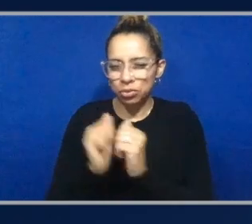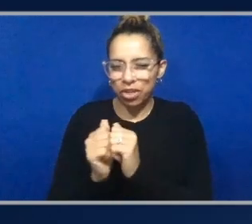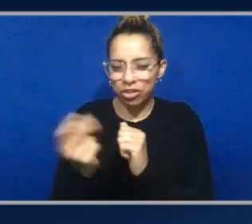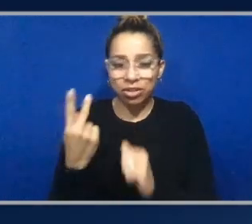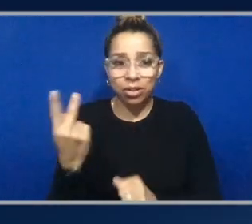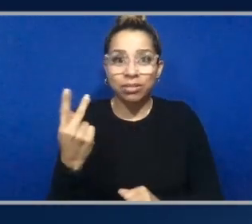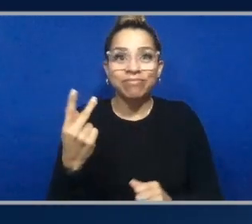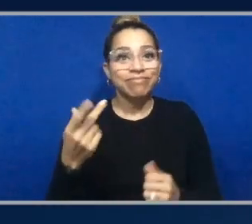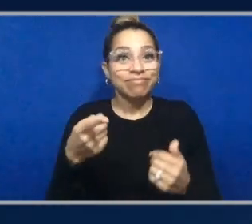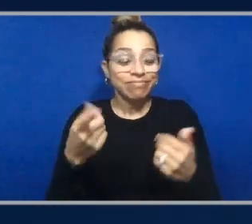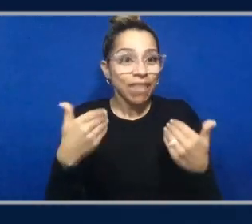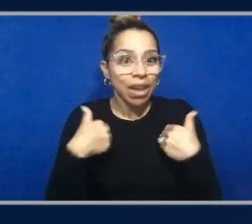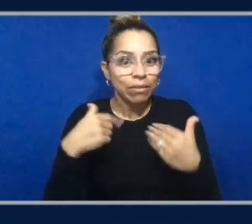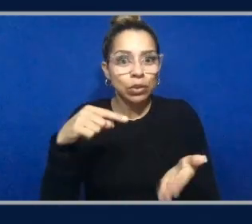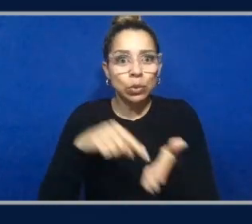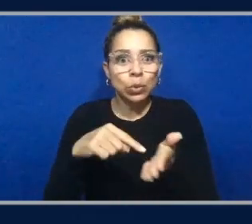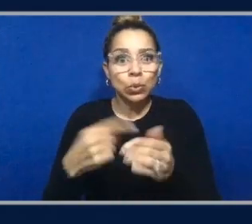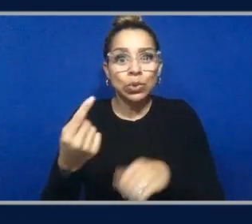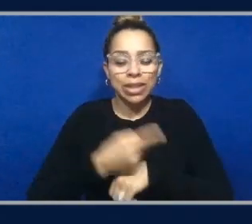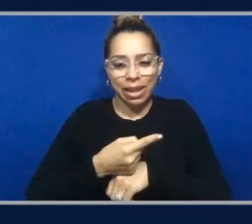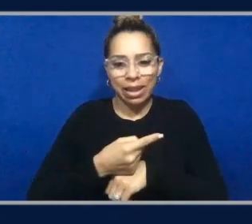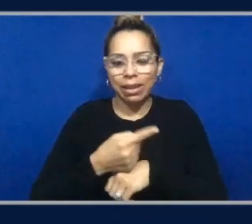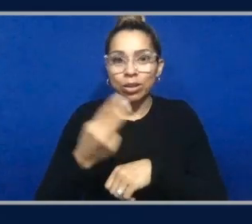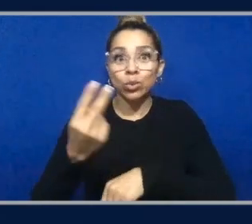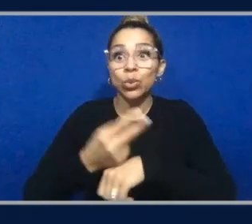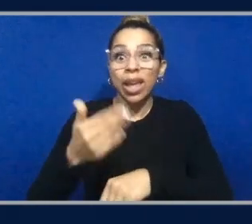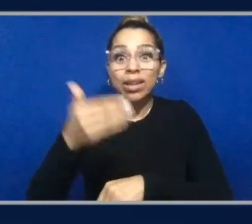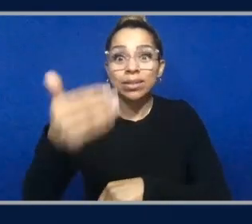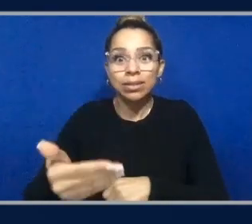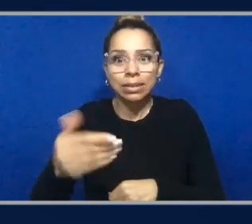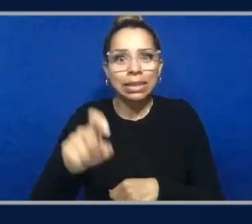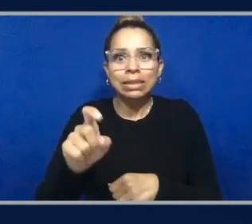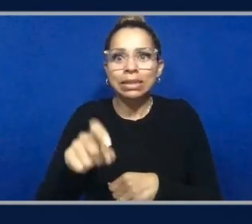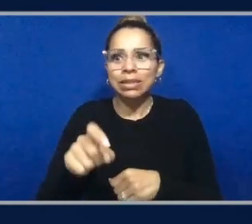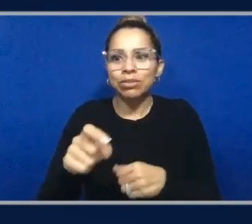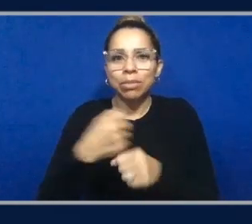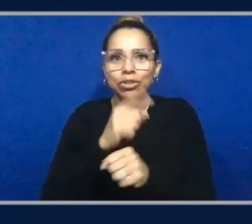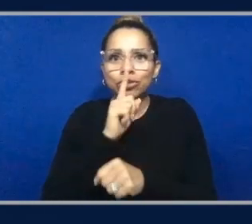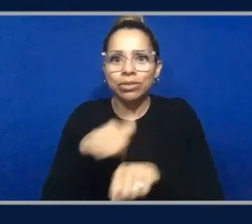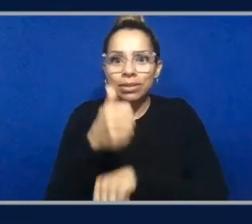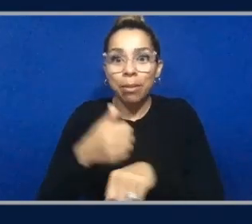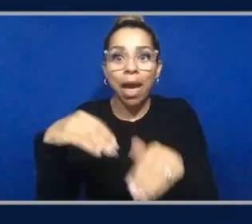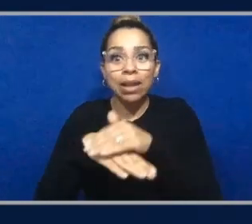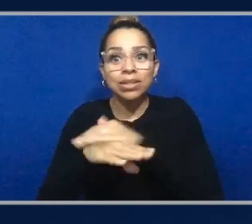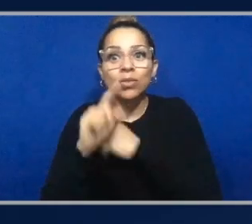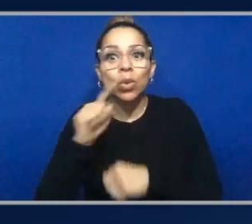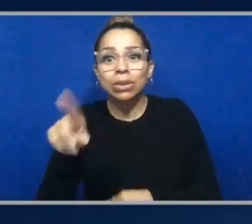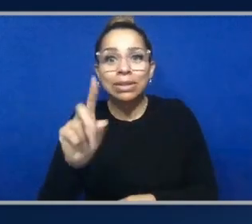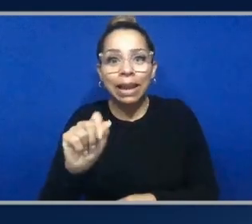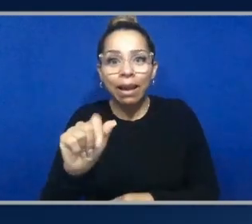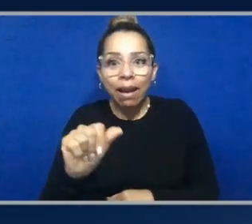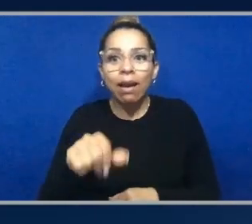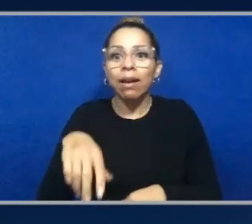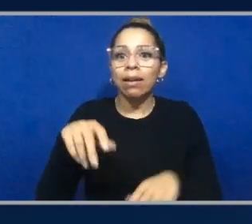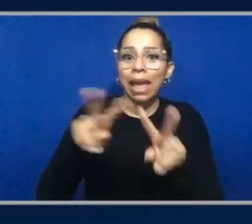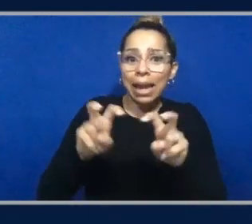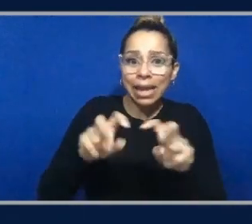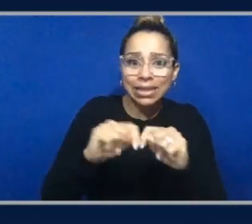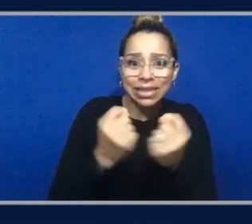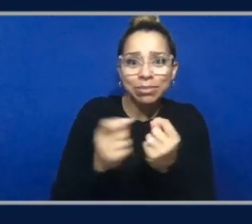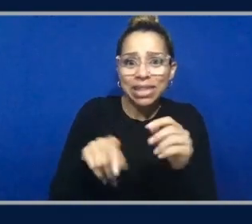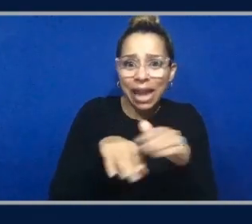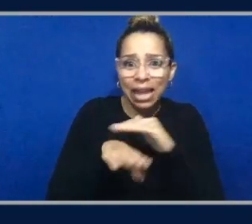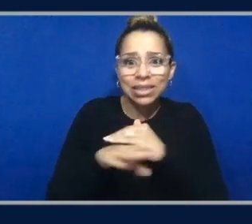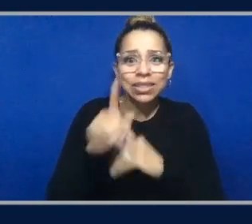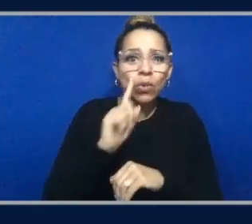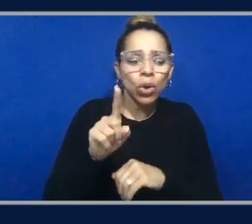get folks access to the data. The data and analytics team needed access to the infrastructure to go launch new tools. The storage folks needed